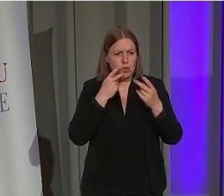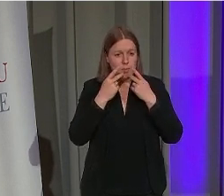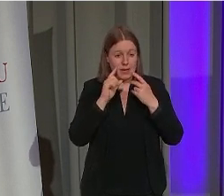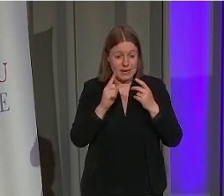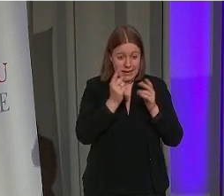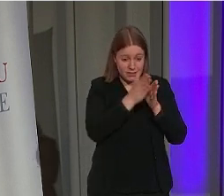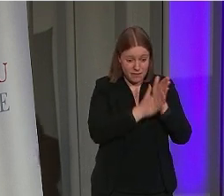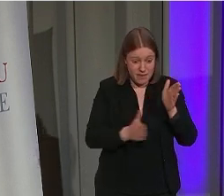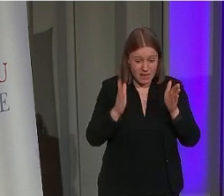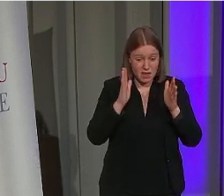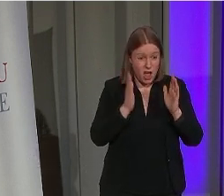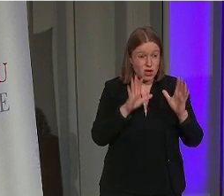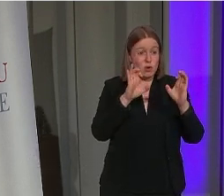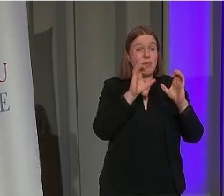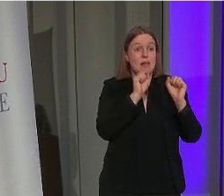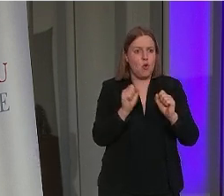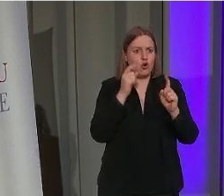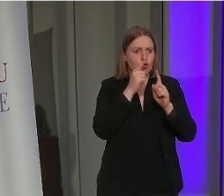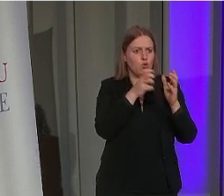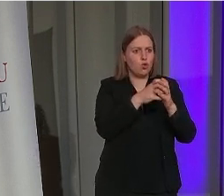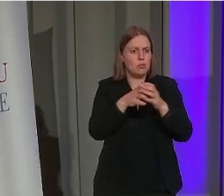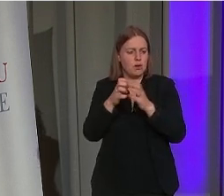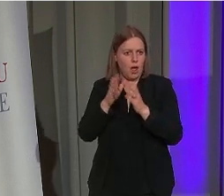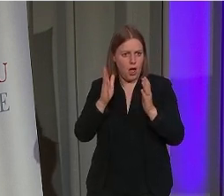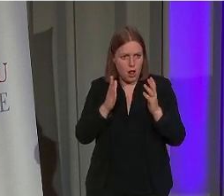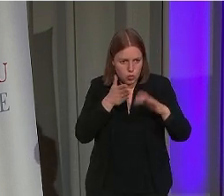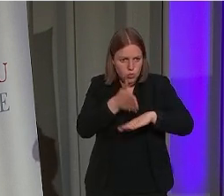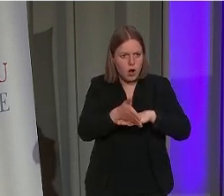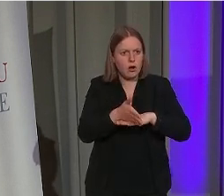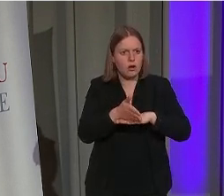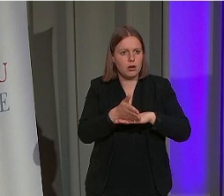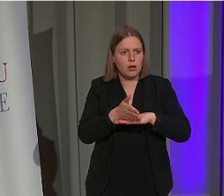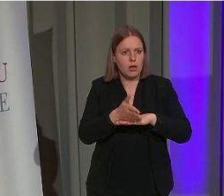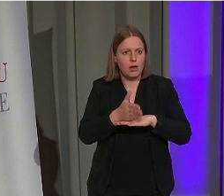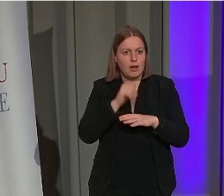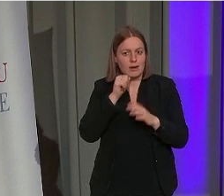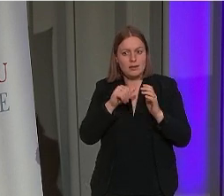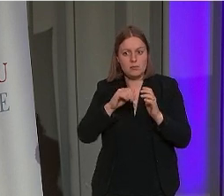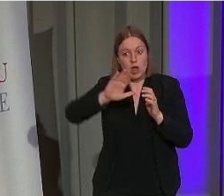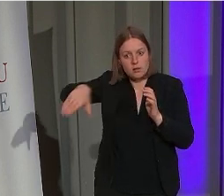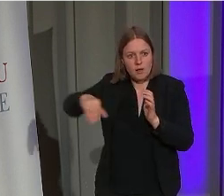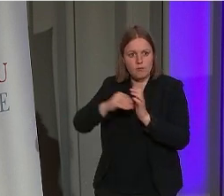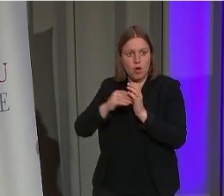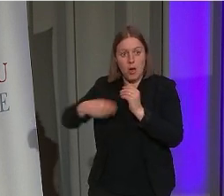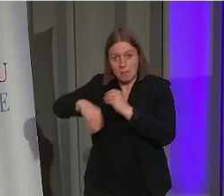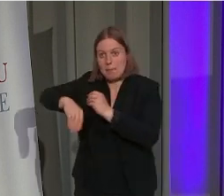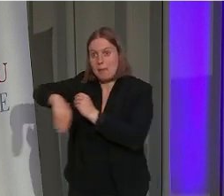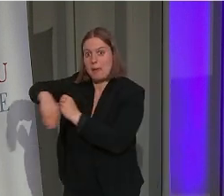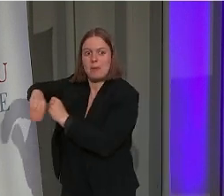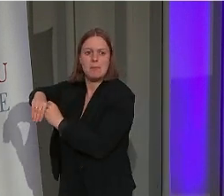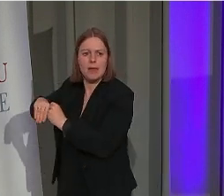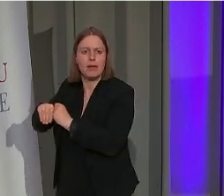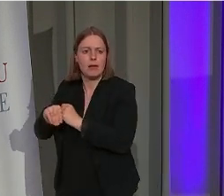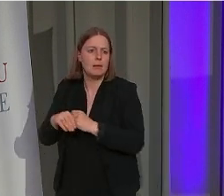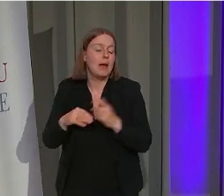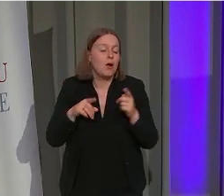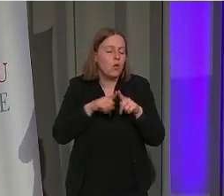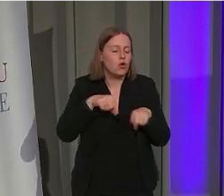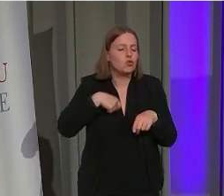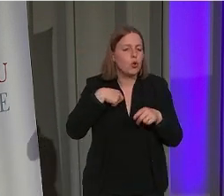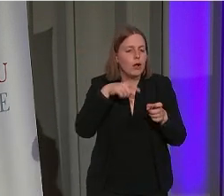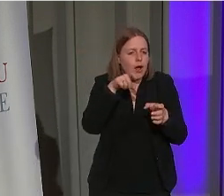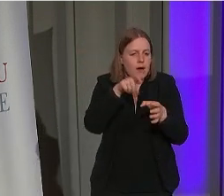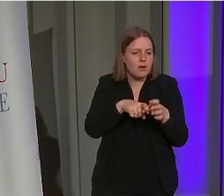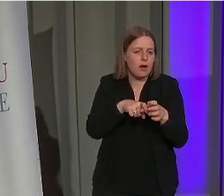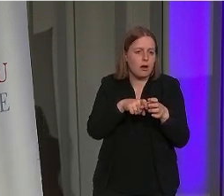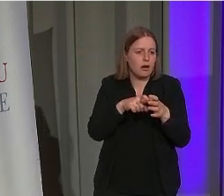order to attract or include as many target groups as possible without all the extras that need to be added afterwards. Of